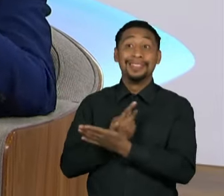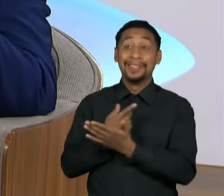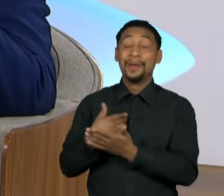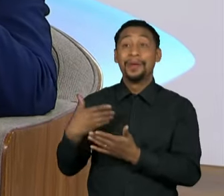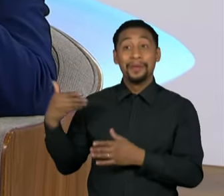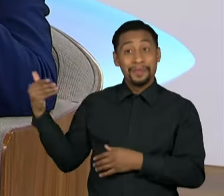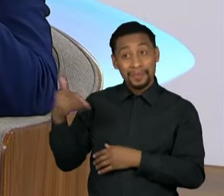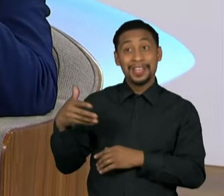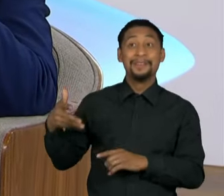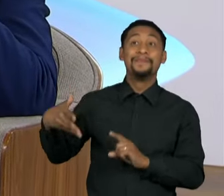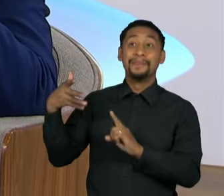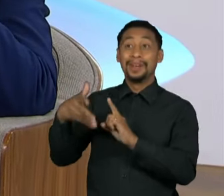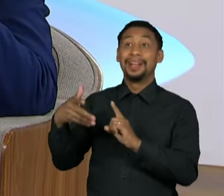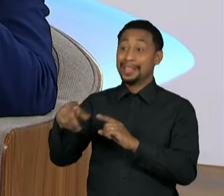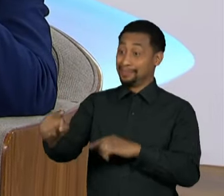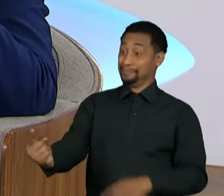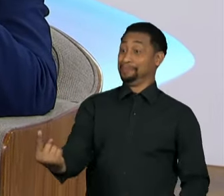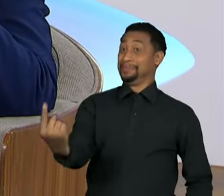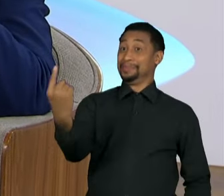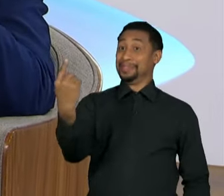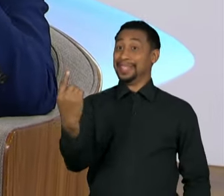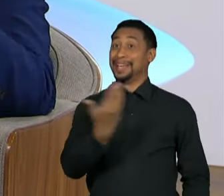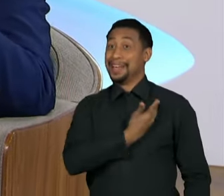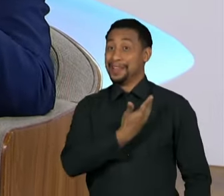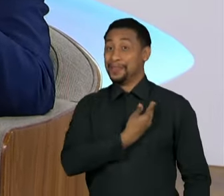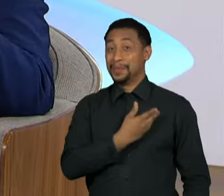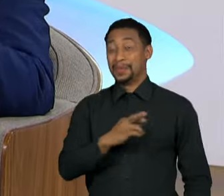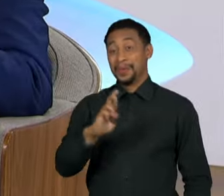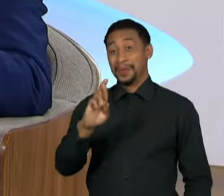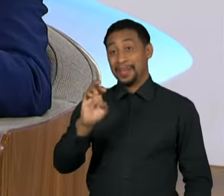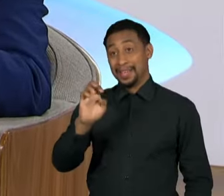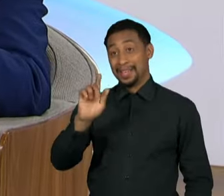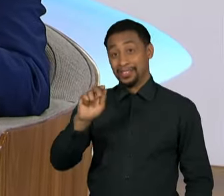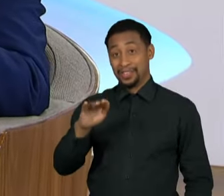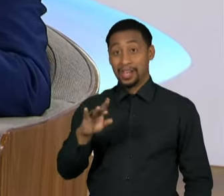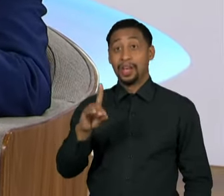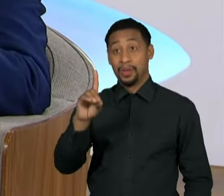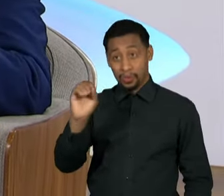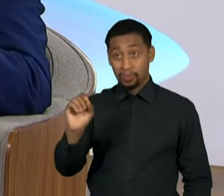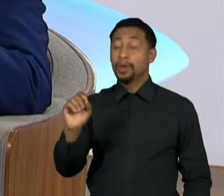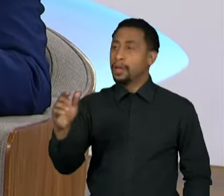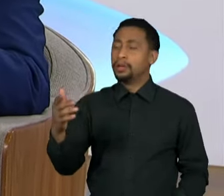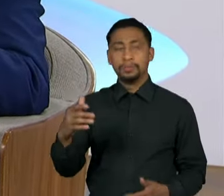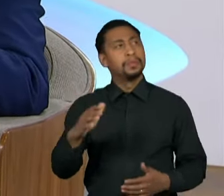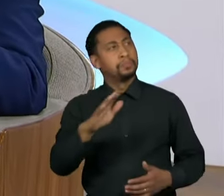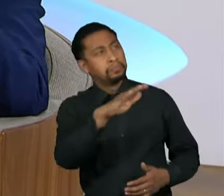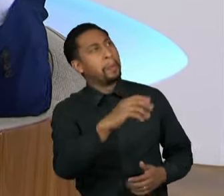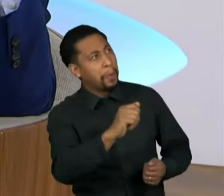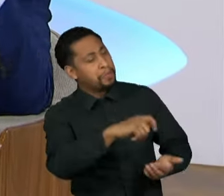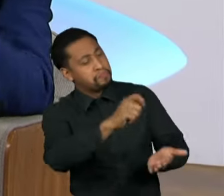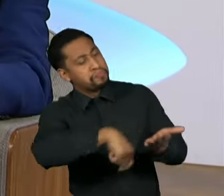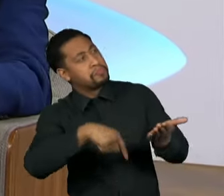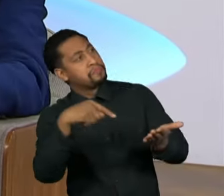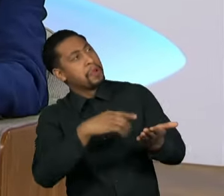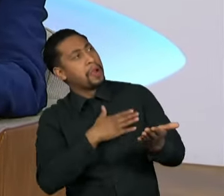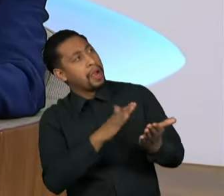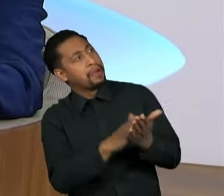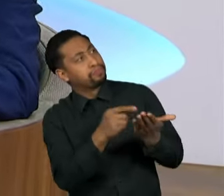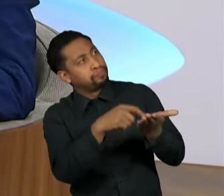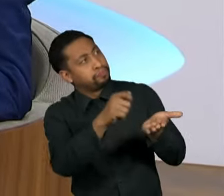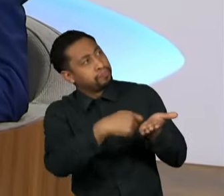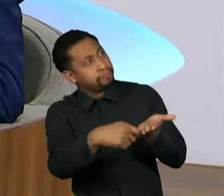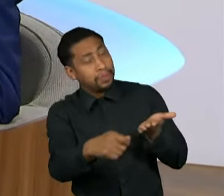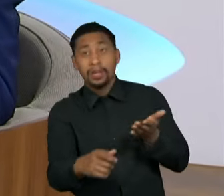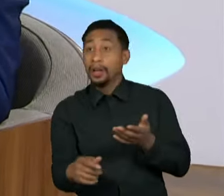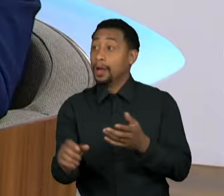the other night when I gave this lecture. And he asked me to sign my book. And then he presented me